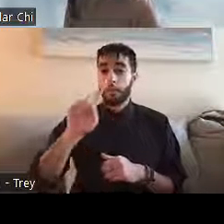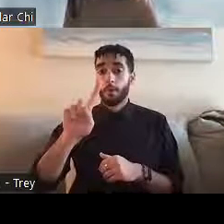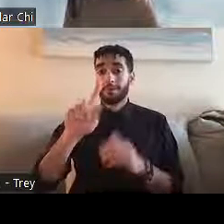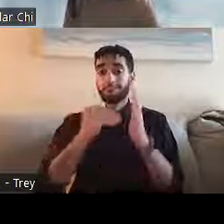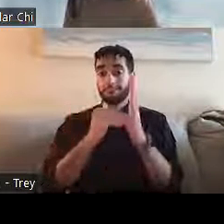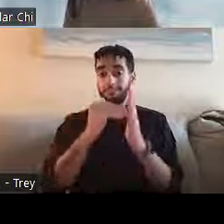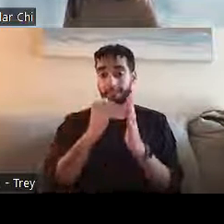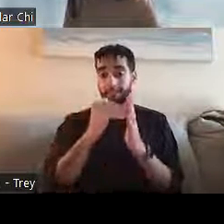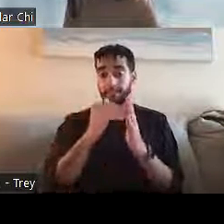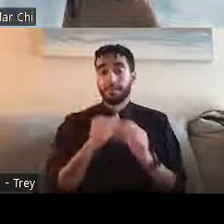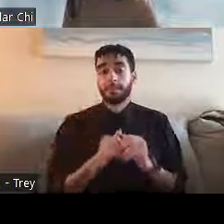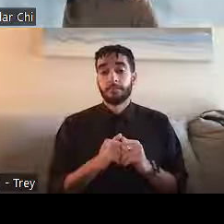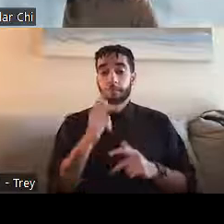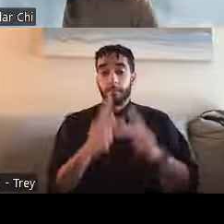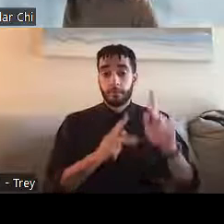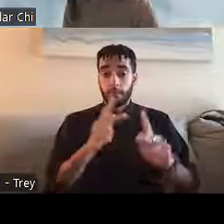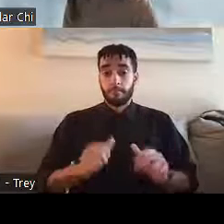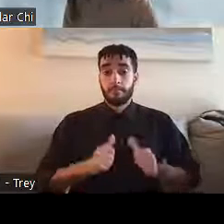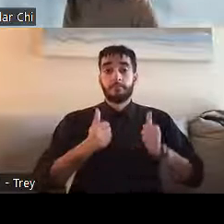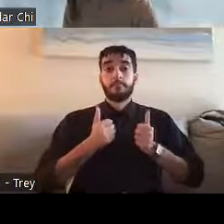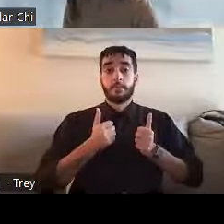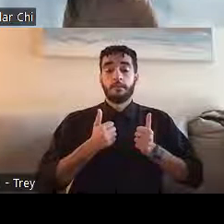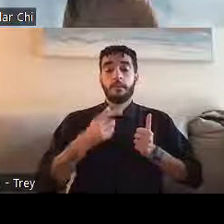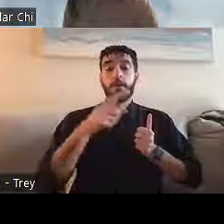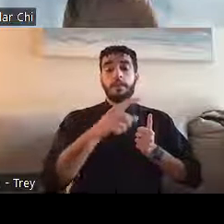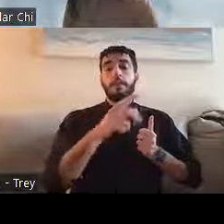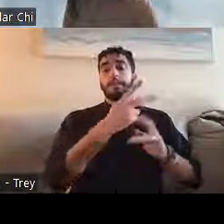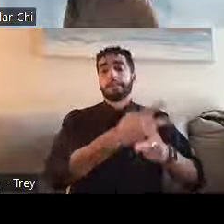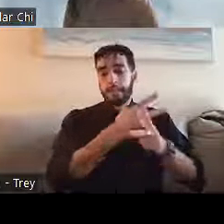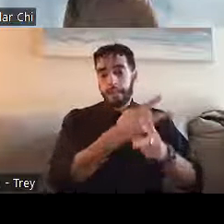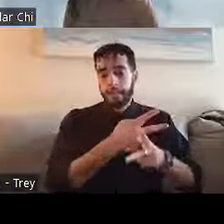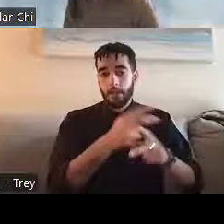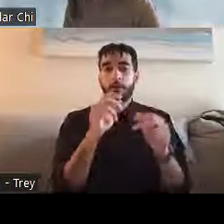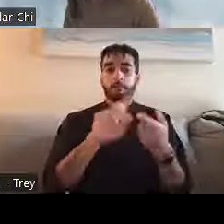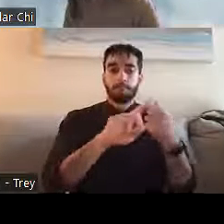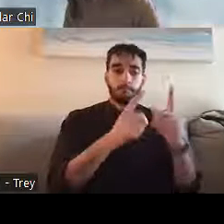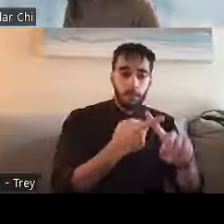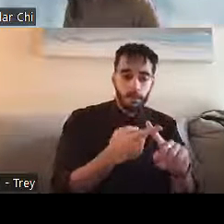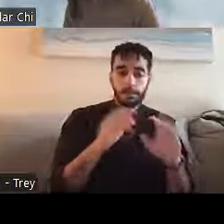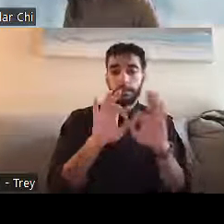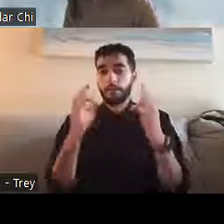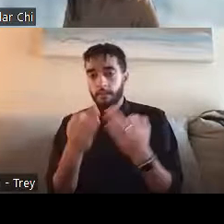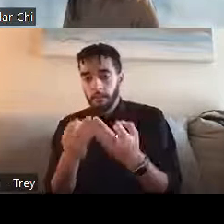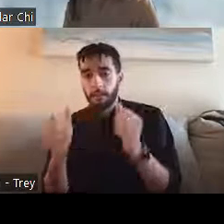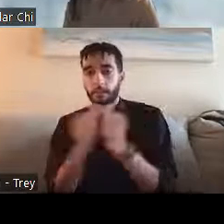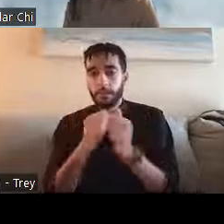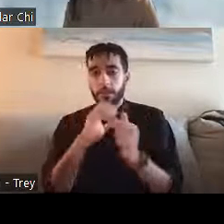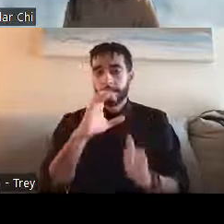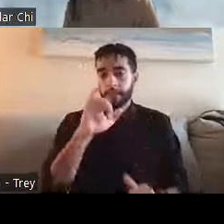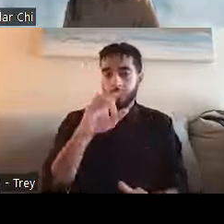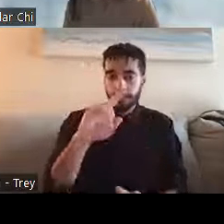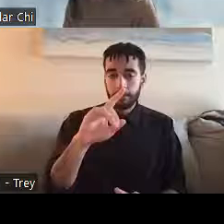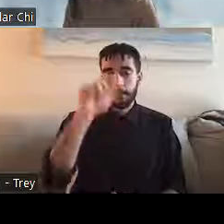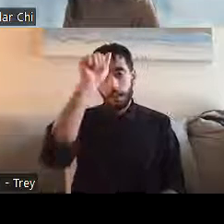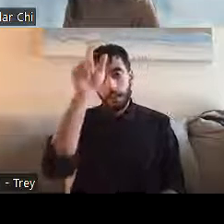provided regular care to family members or friends with AD, other dementia, or other CID in the last 30